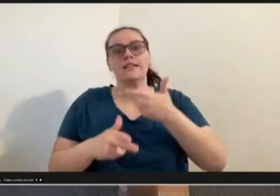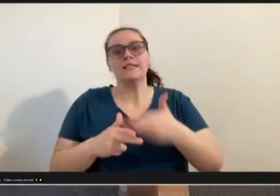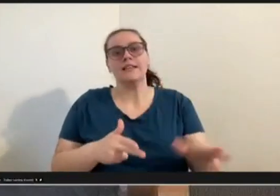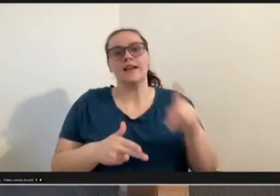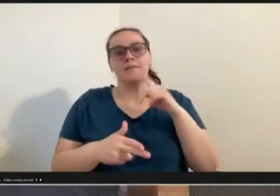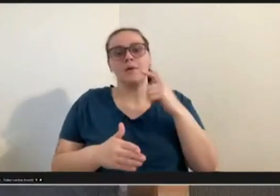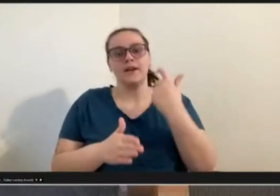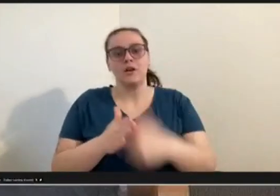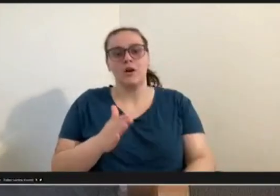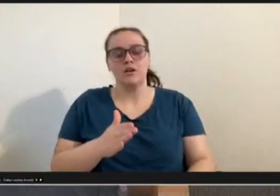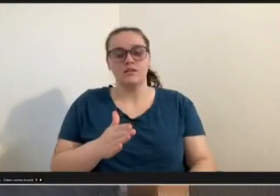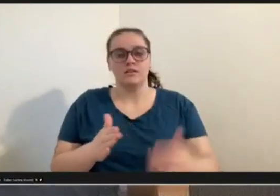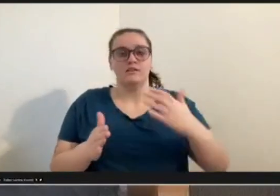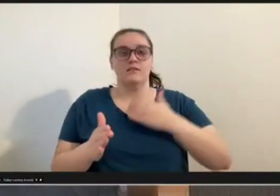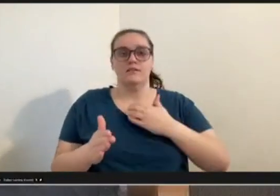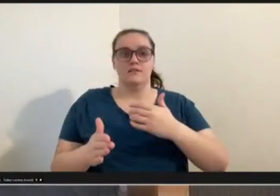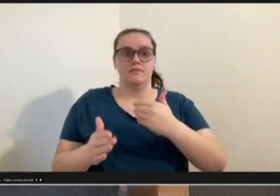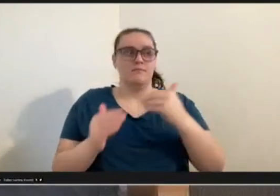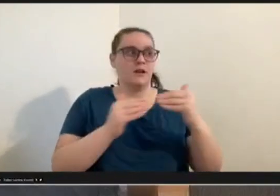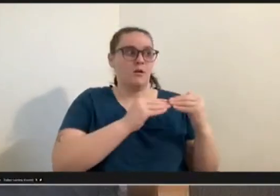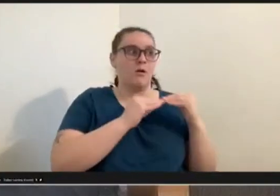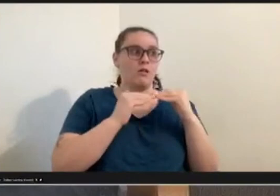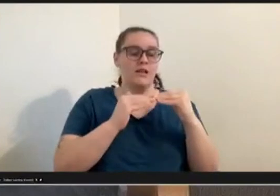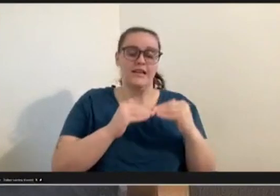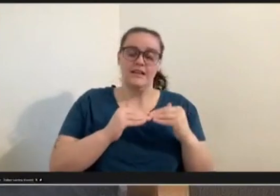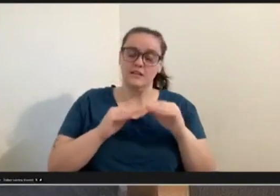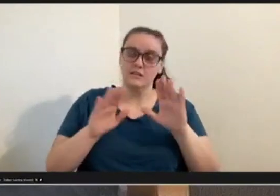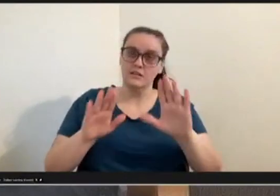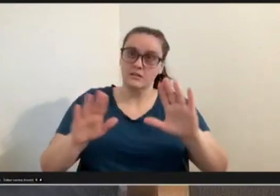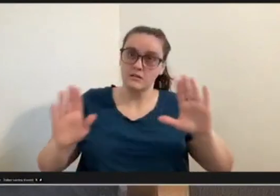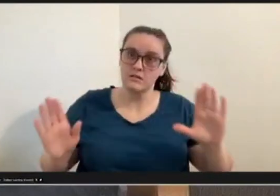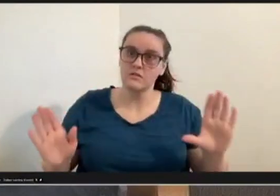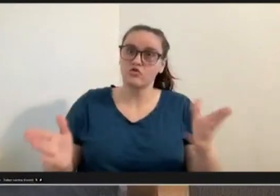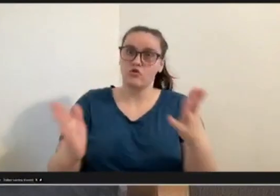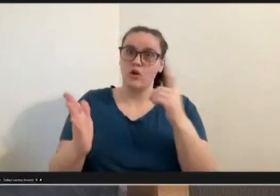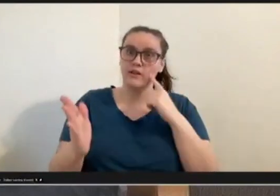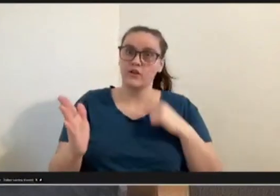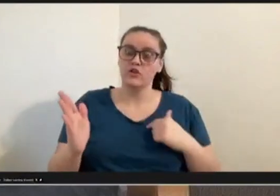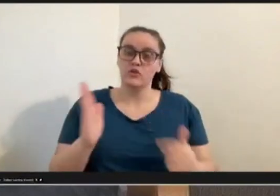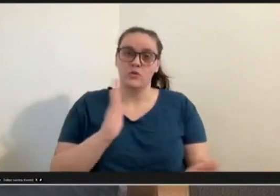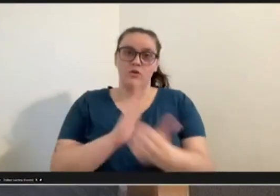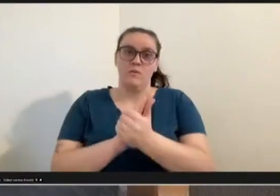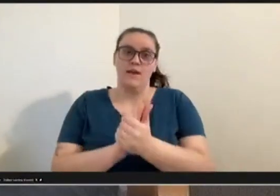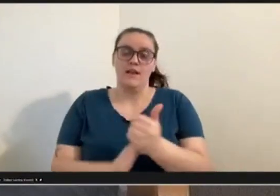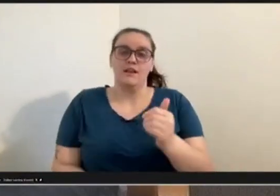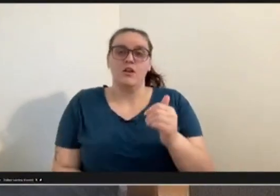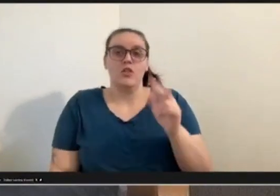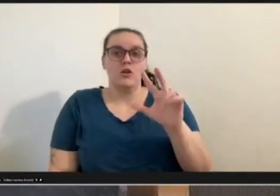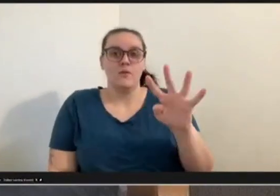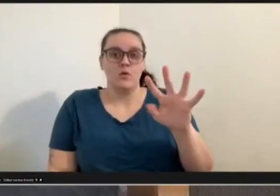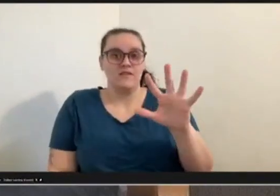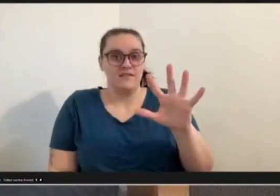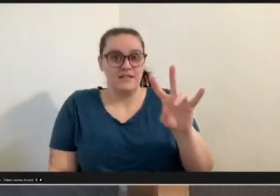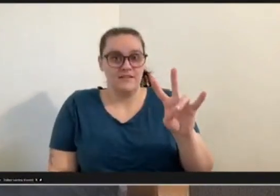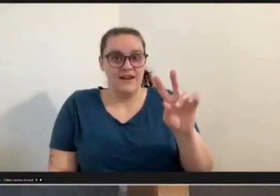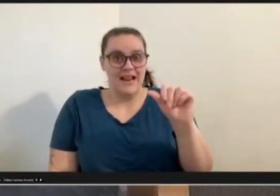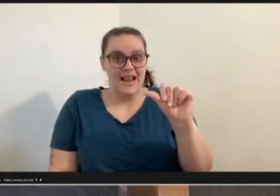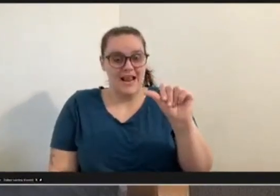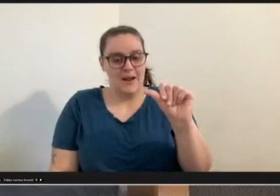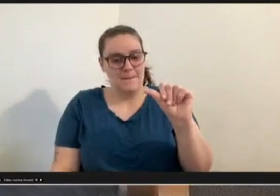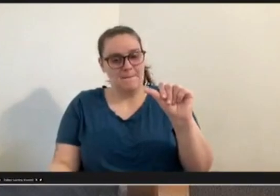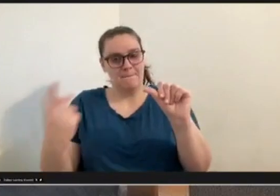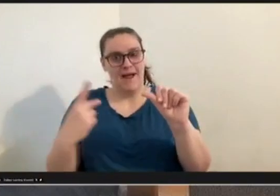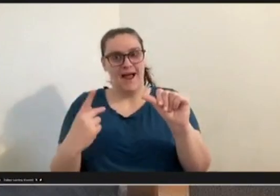and I strongly encourage you to amend House Bill 3457A back to its original form to assure every